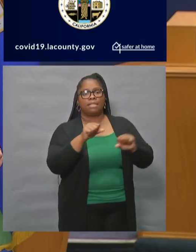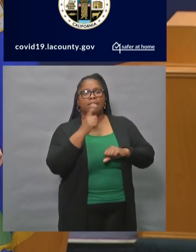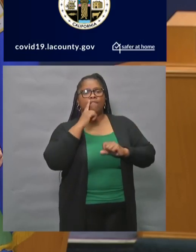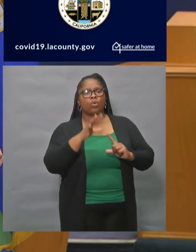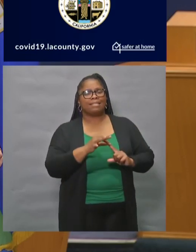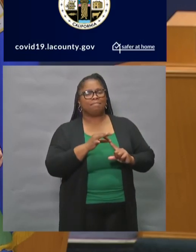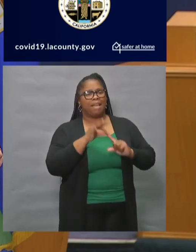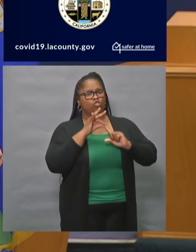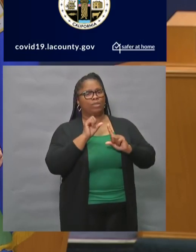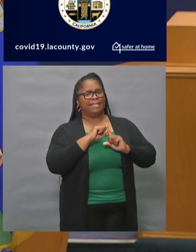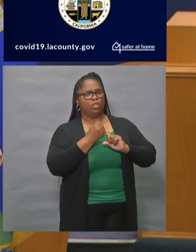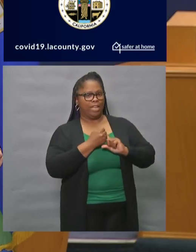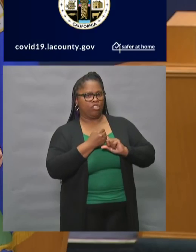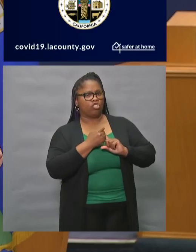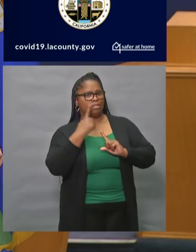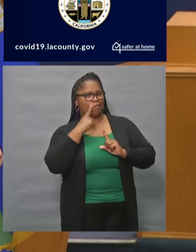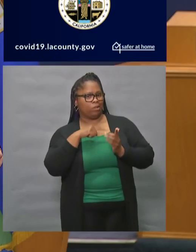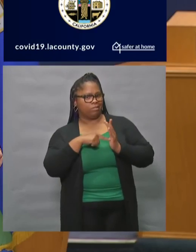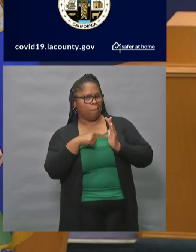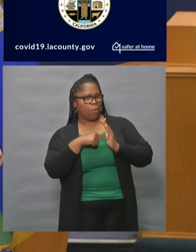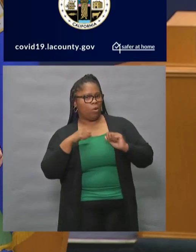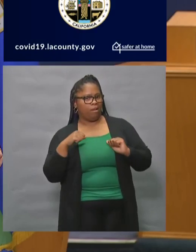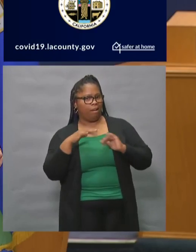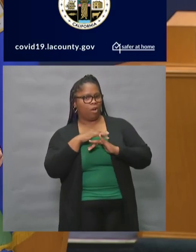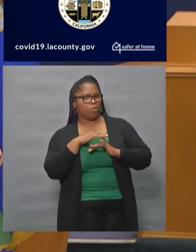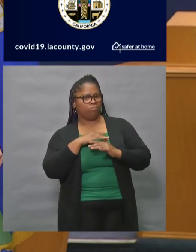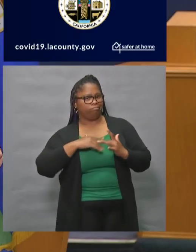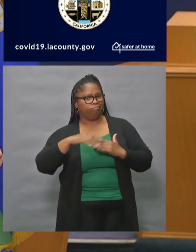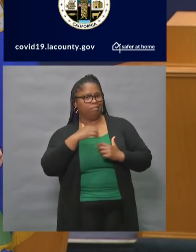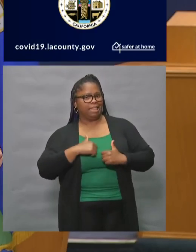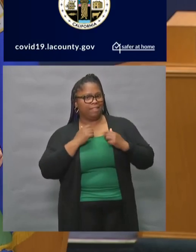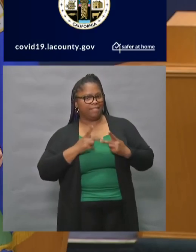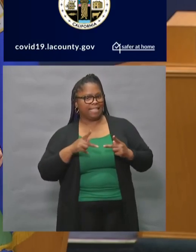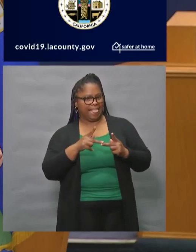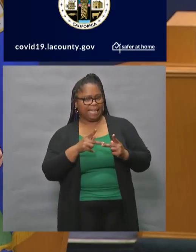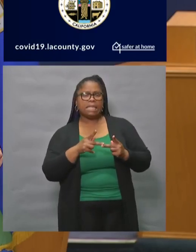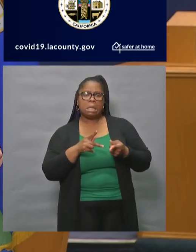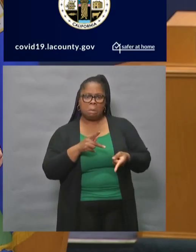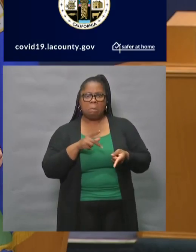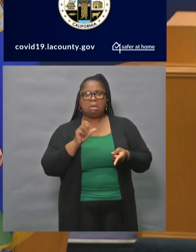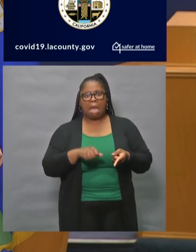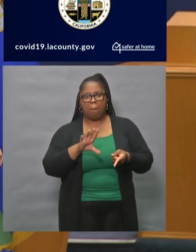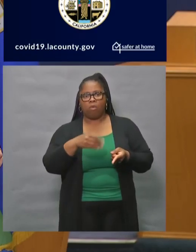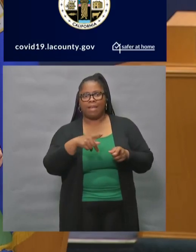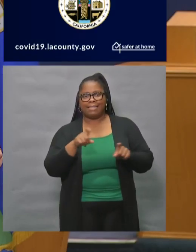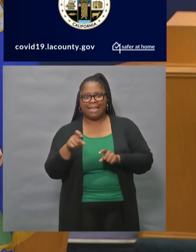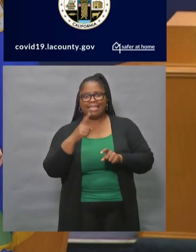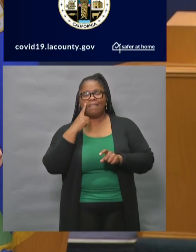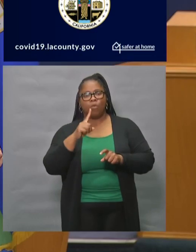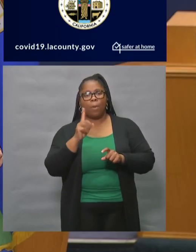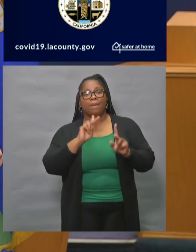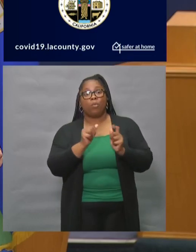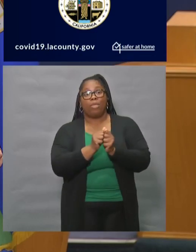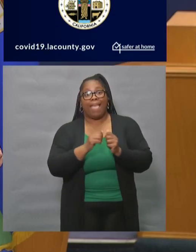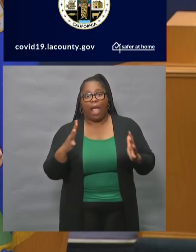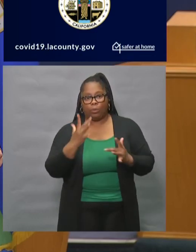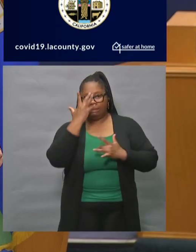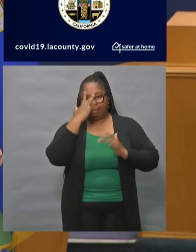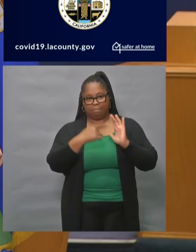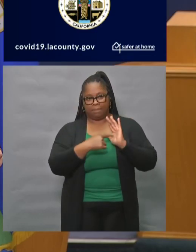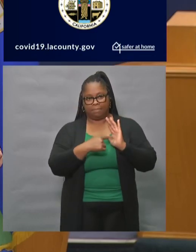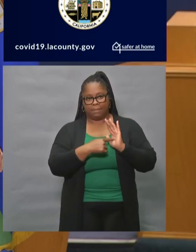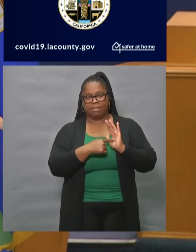special situations, the congregate living areas, for example, to be able to have the capacity to do the asymptomatic surveillance testing that needs to be done.